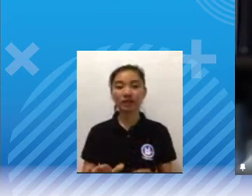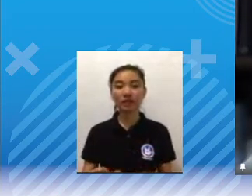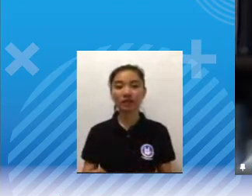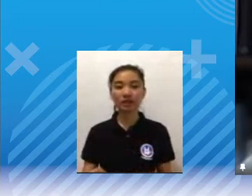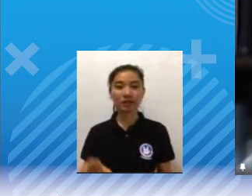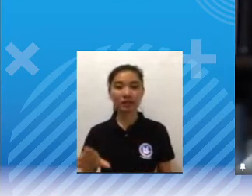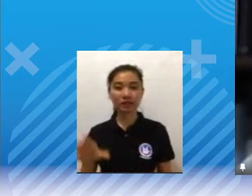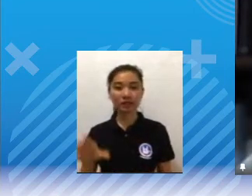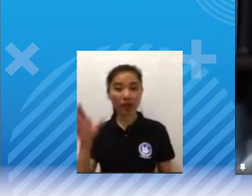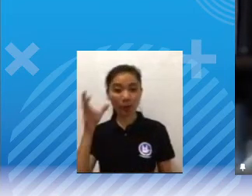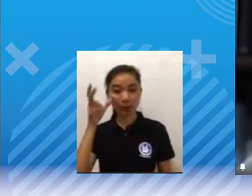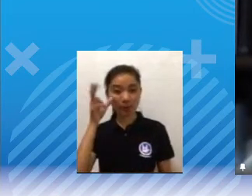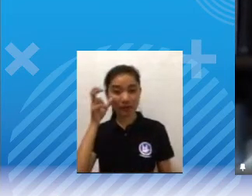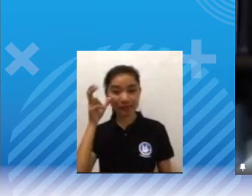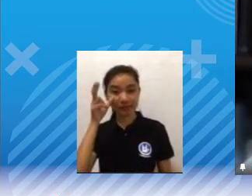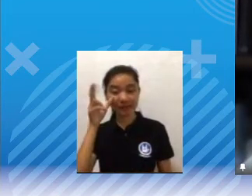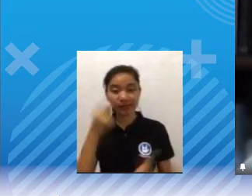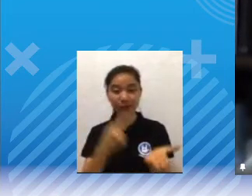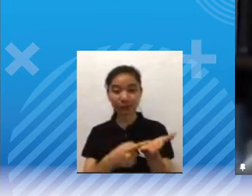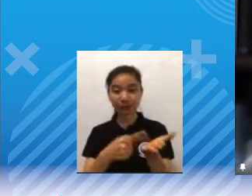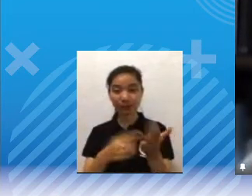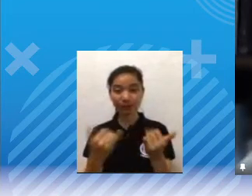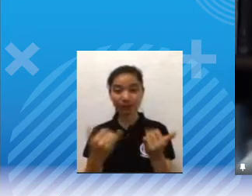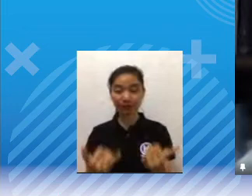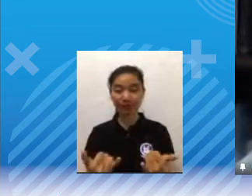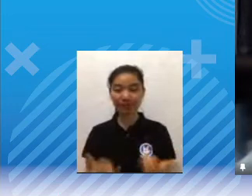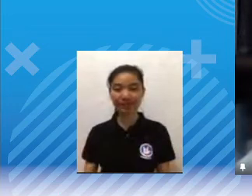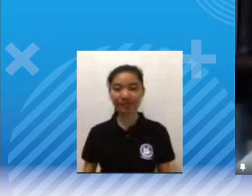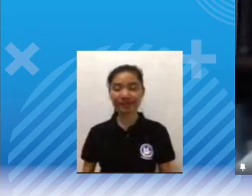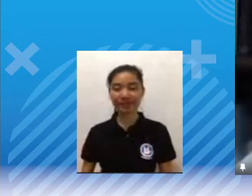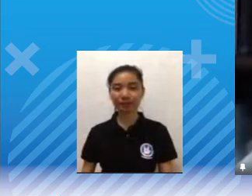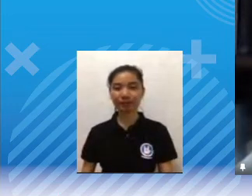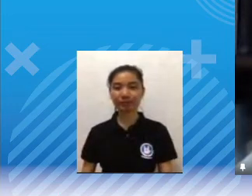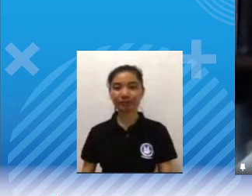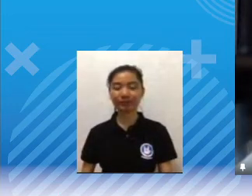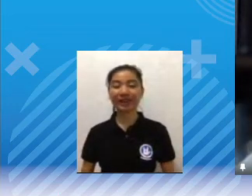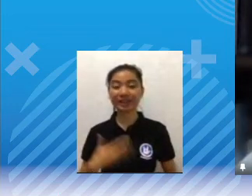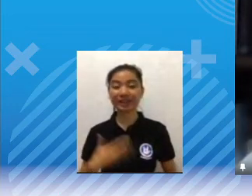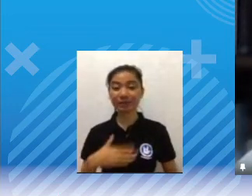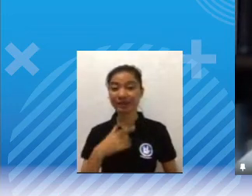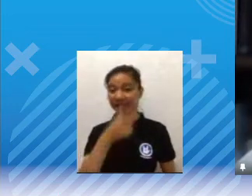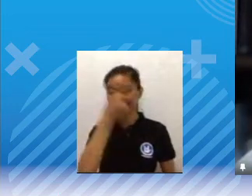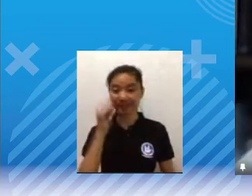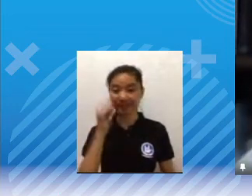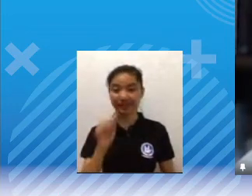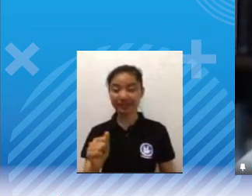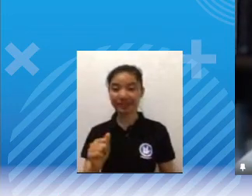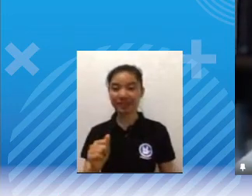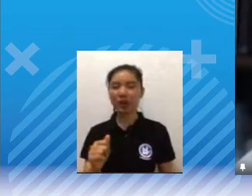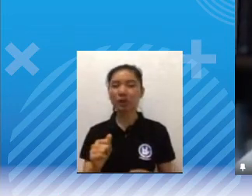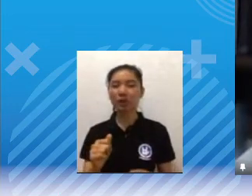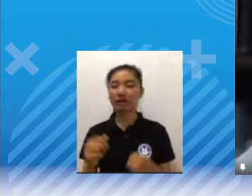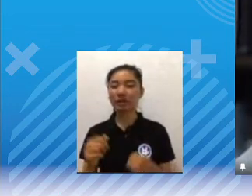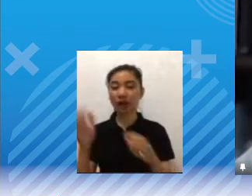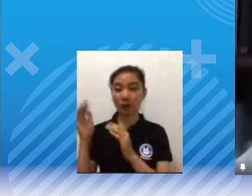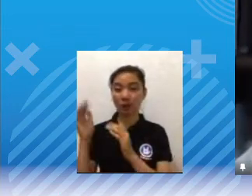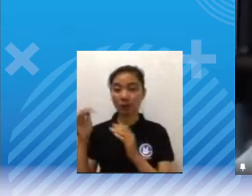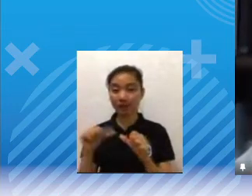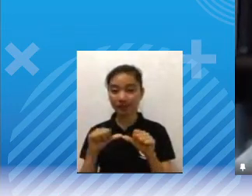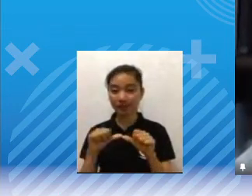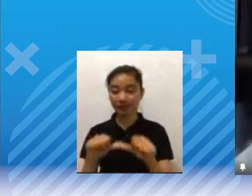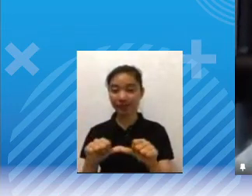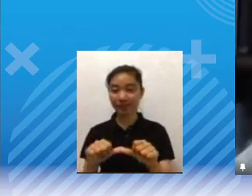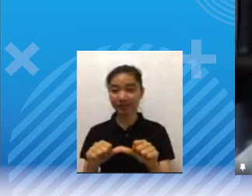very gratifying comments po to hear and we hope po na you keep on supporting Research O Clock. Ano pa